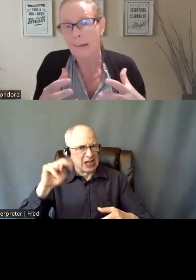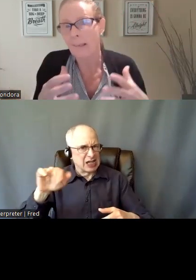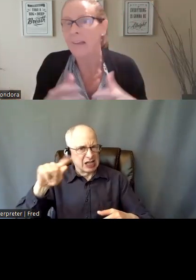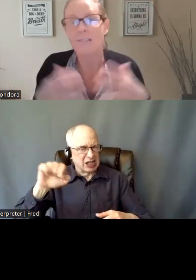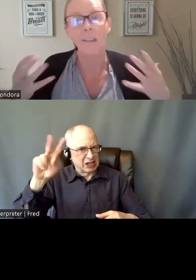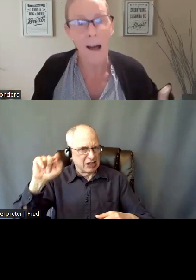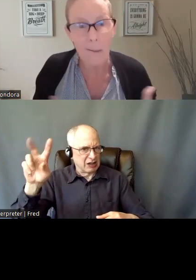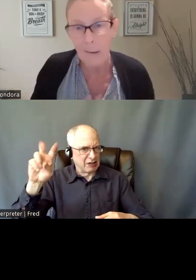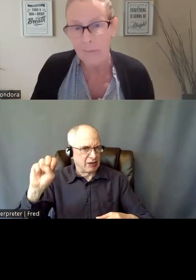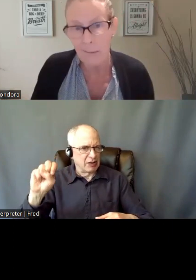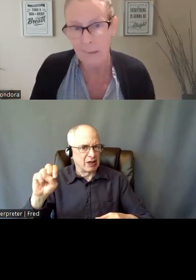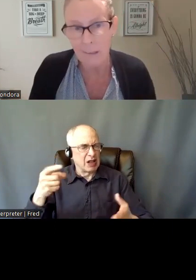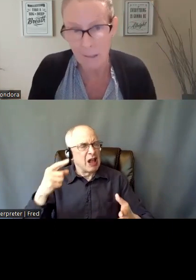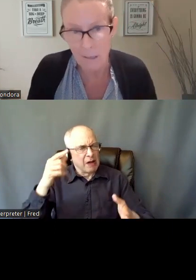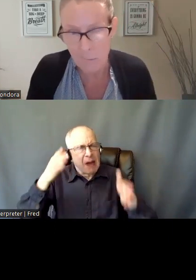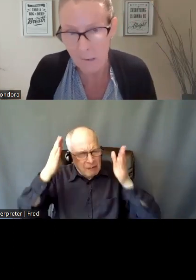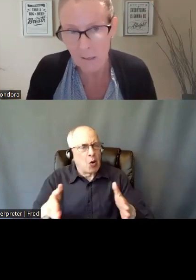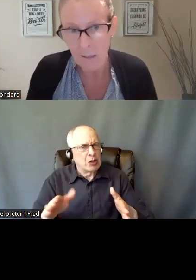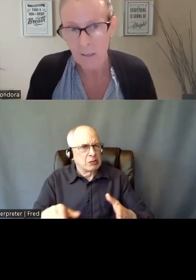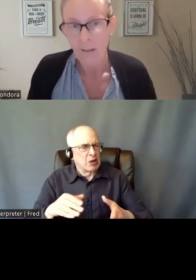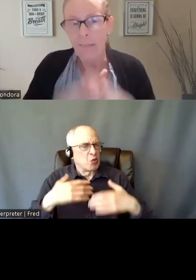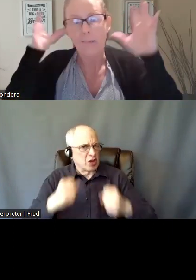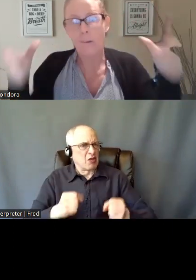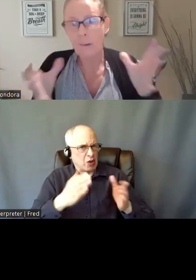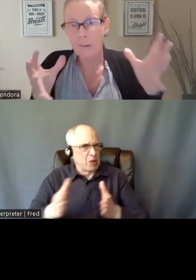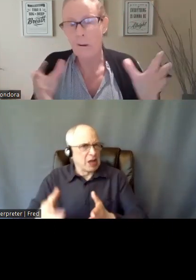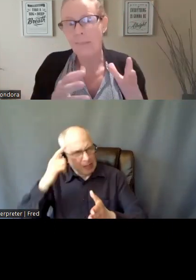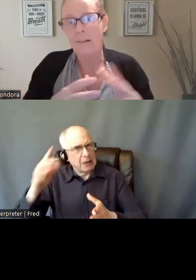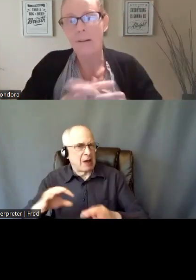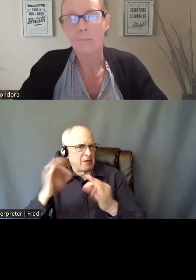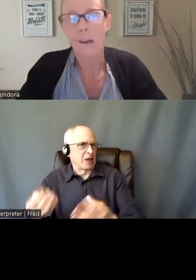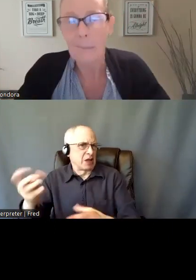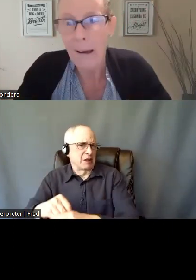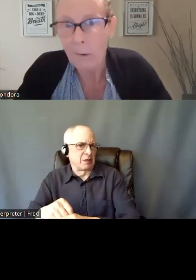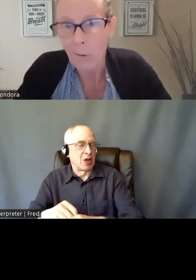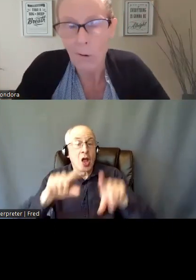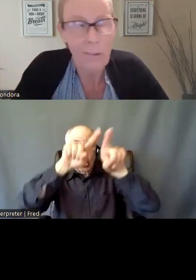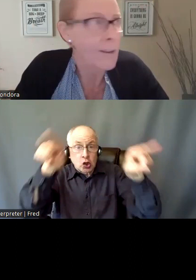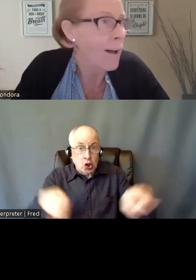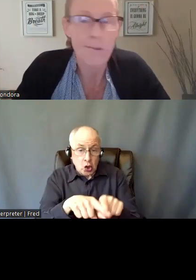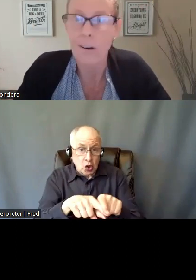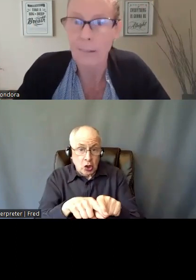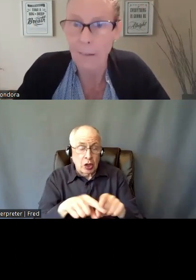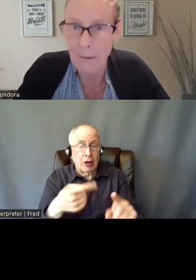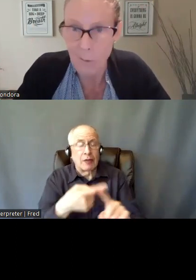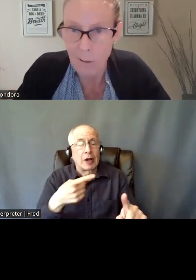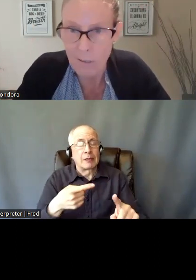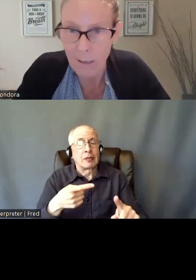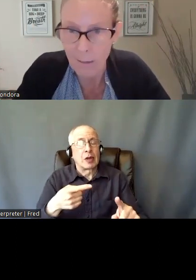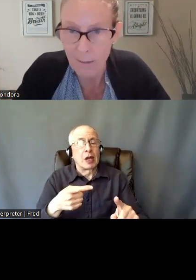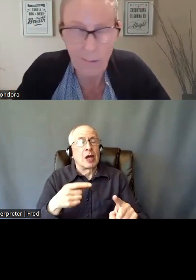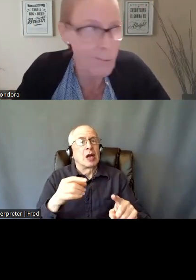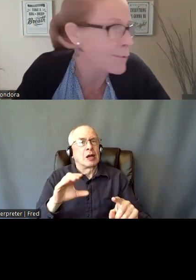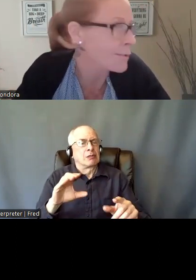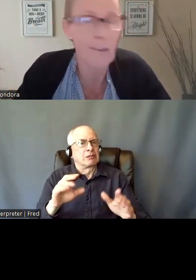recovery planning, thinks a lot about family engagement. The circular one there comes out of a model called Charting the Life Course